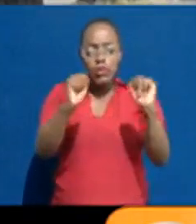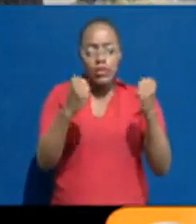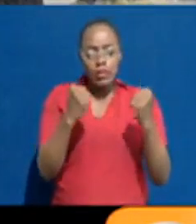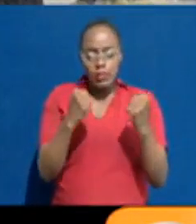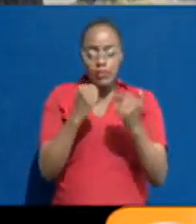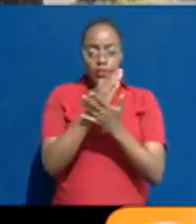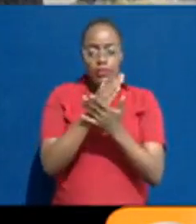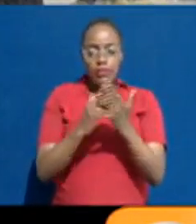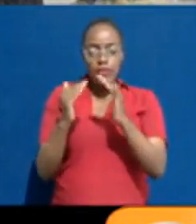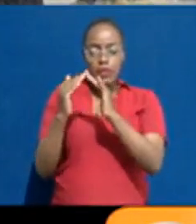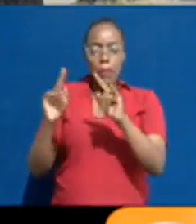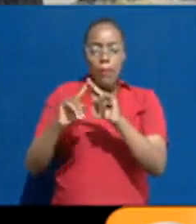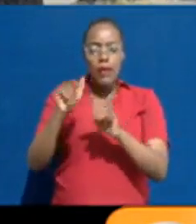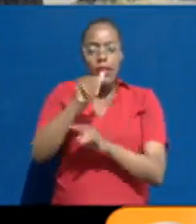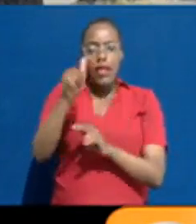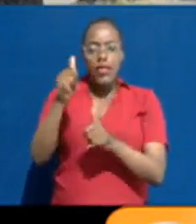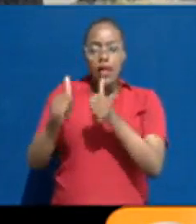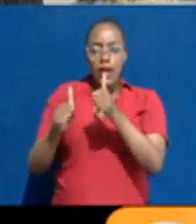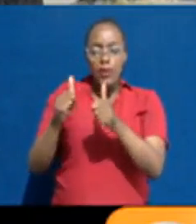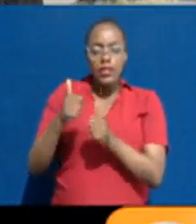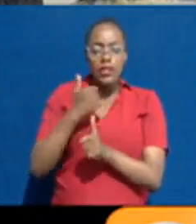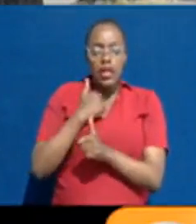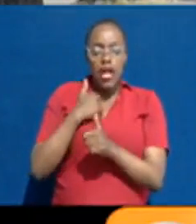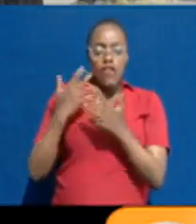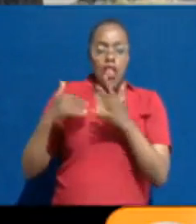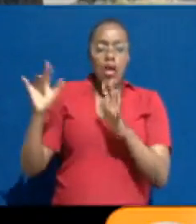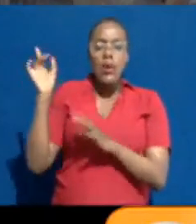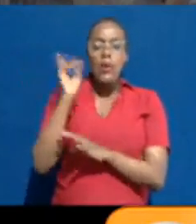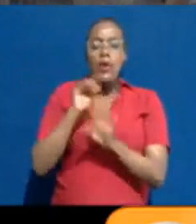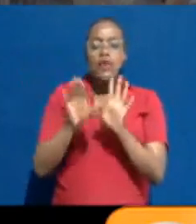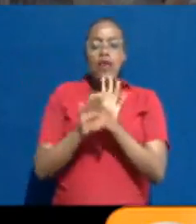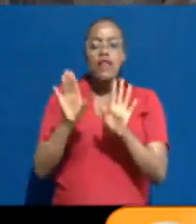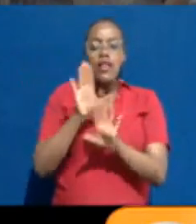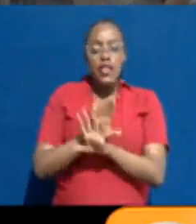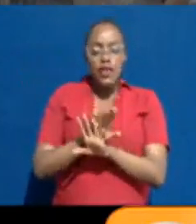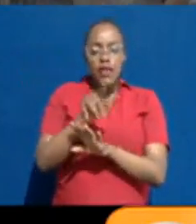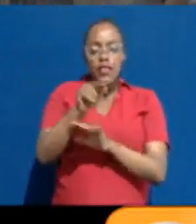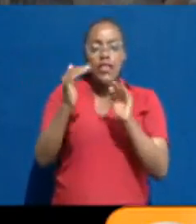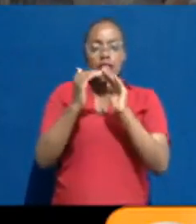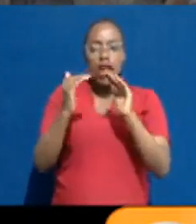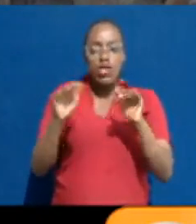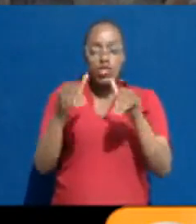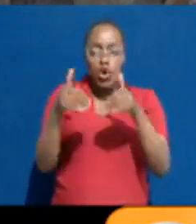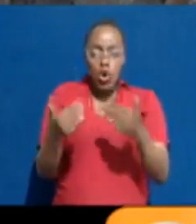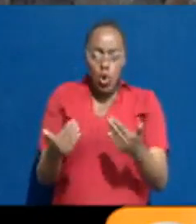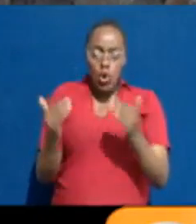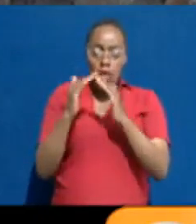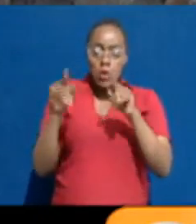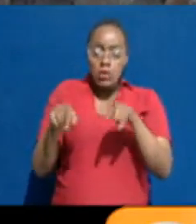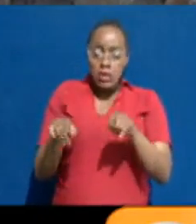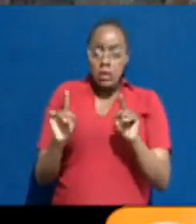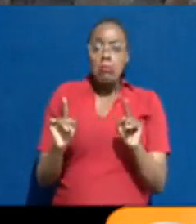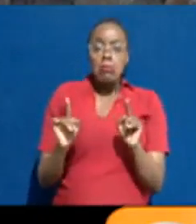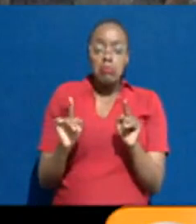the housing. But there are those also that have totally lost everything in those houses, or even the houses themselves.